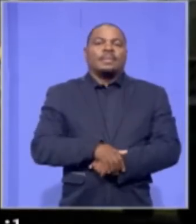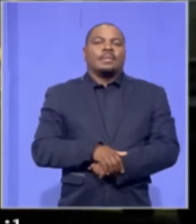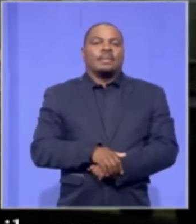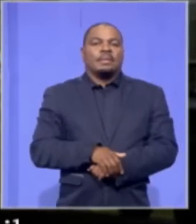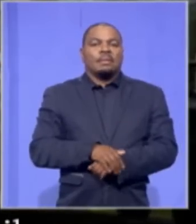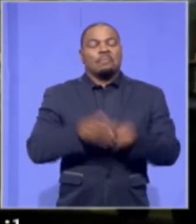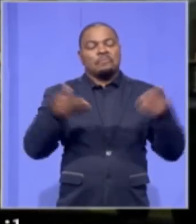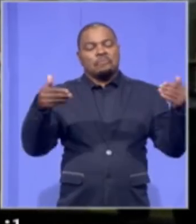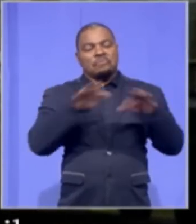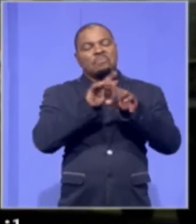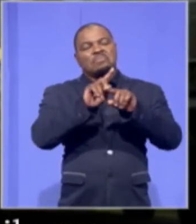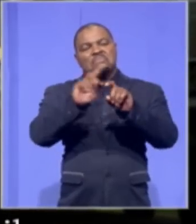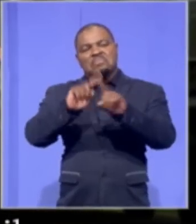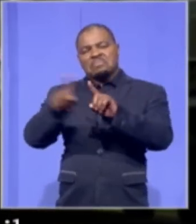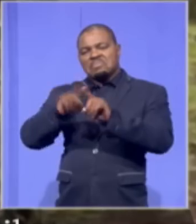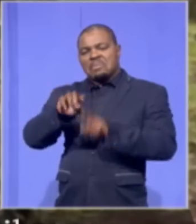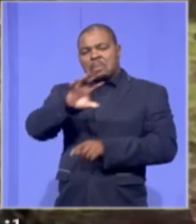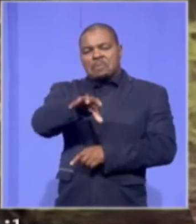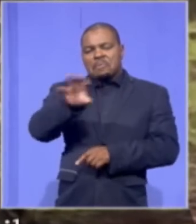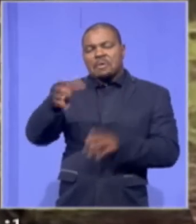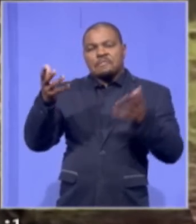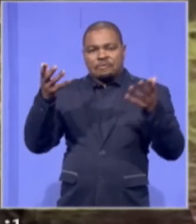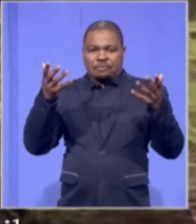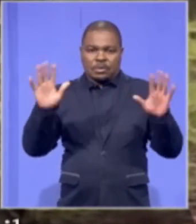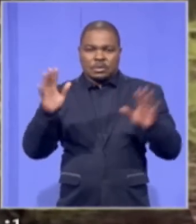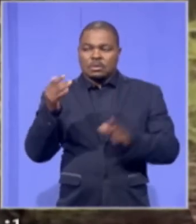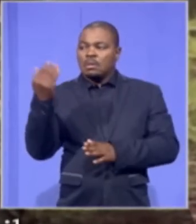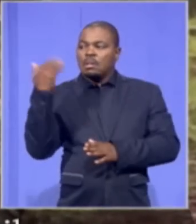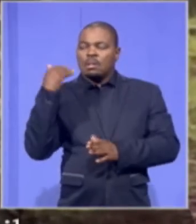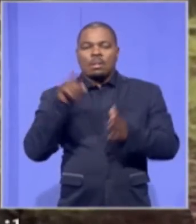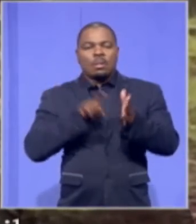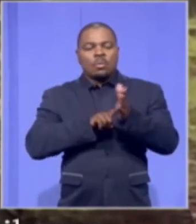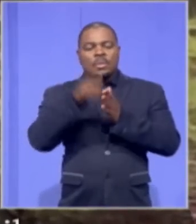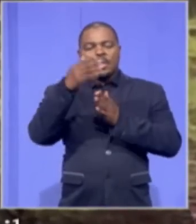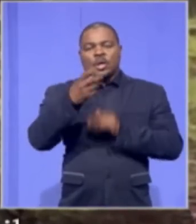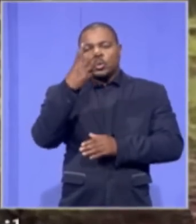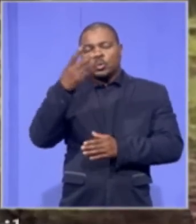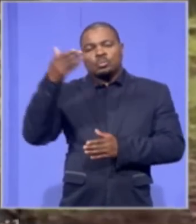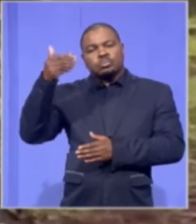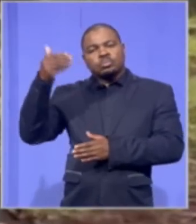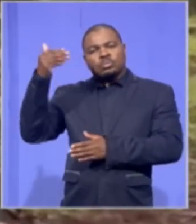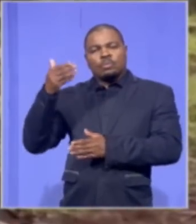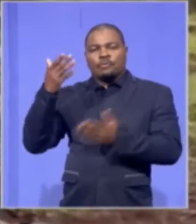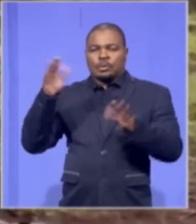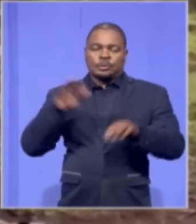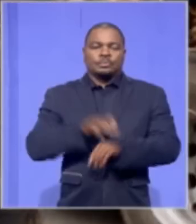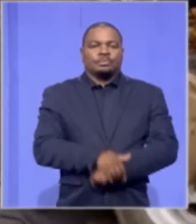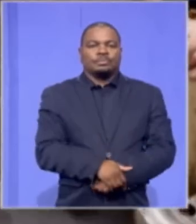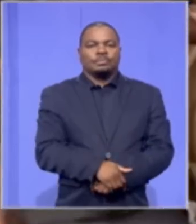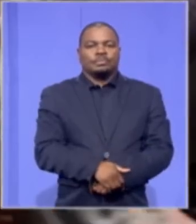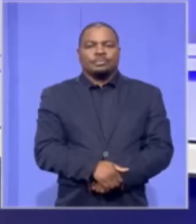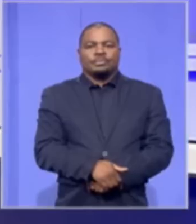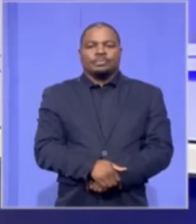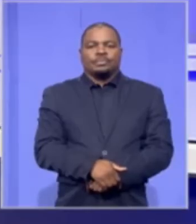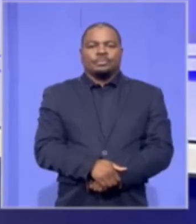Ba bolokilwe diprofenseng tše di fapanego mafelelong a dibeke tše pedi tše di fetilego.